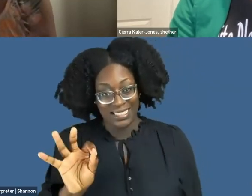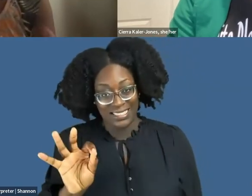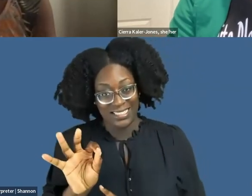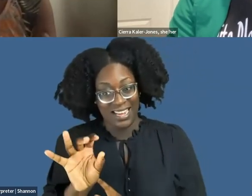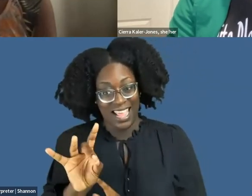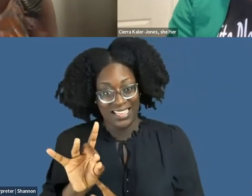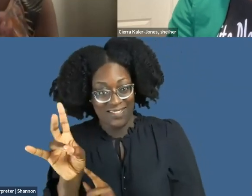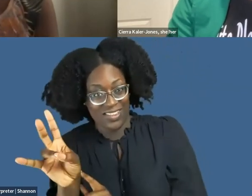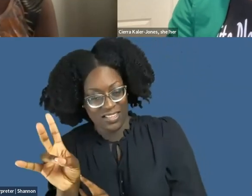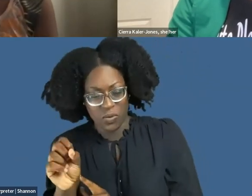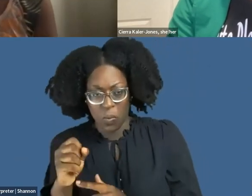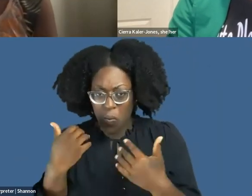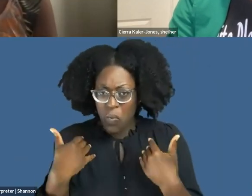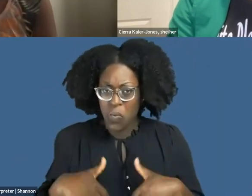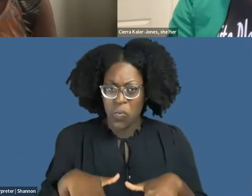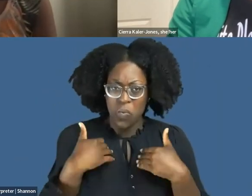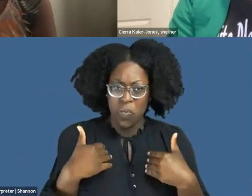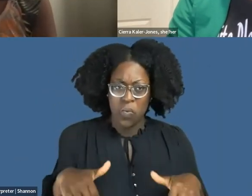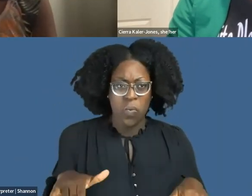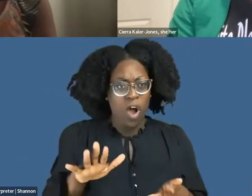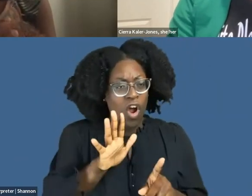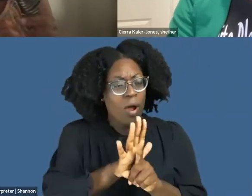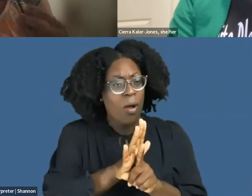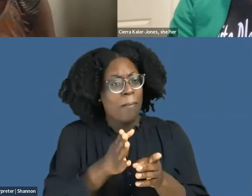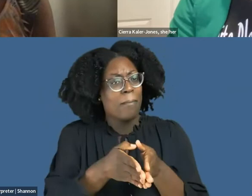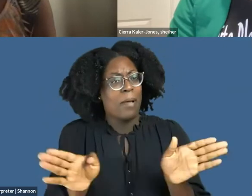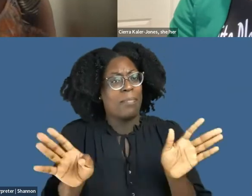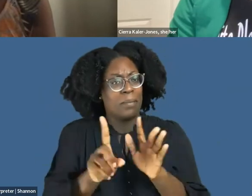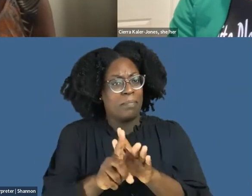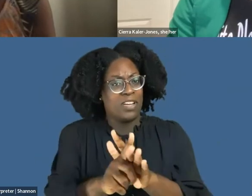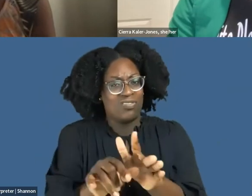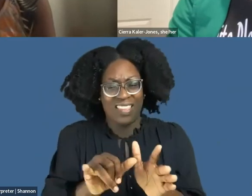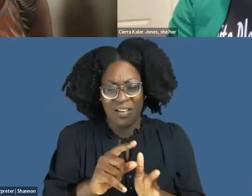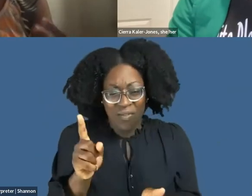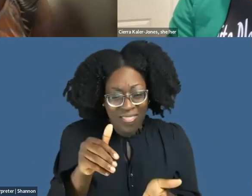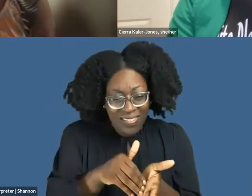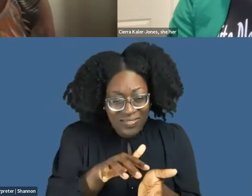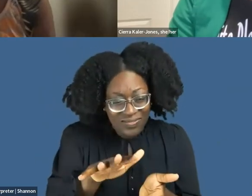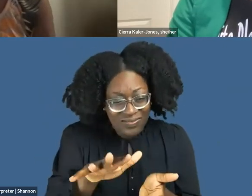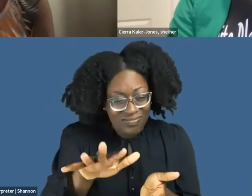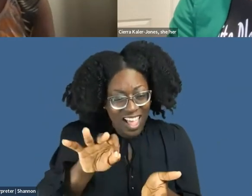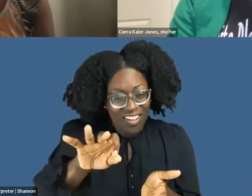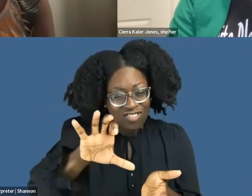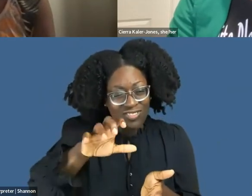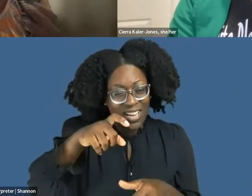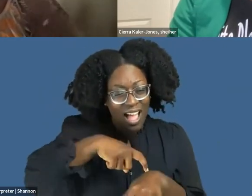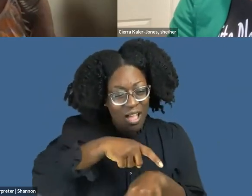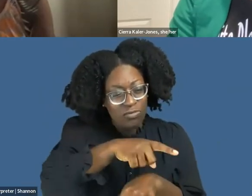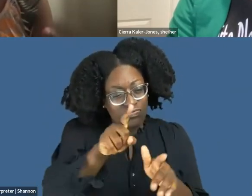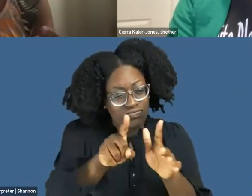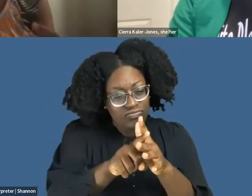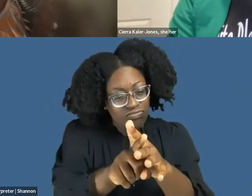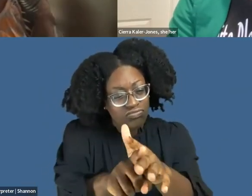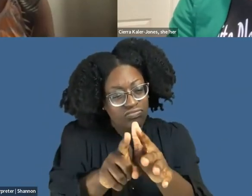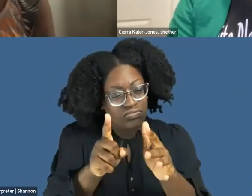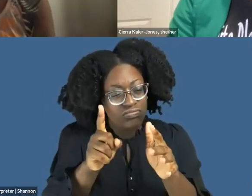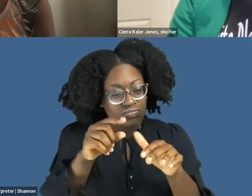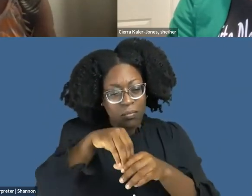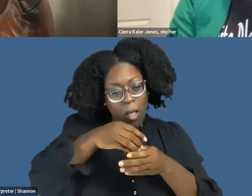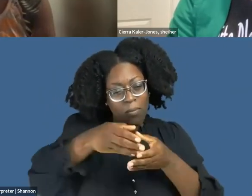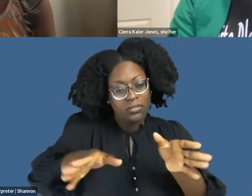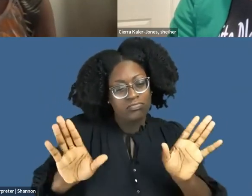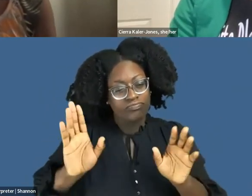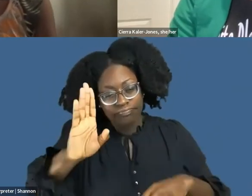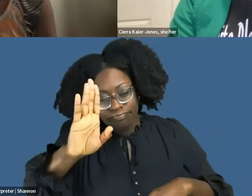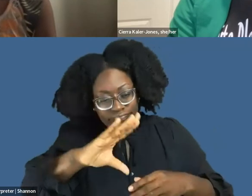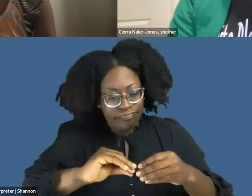of kind of the breadth. And so you should think of her as kind of a traveler through every major moment in Black